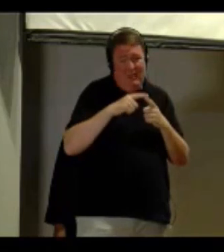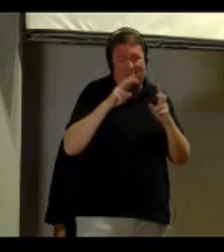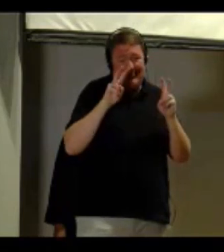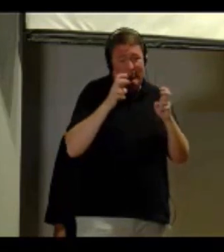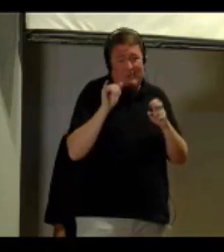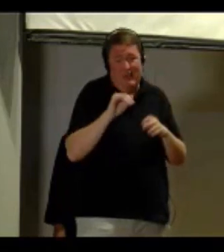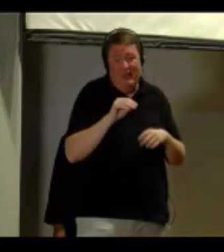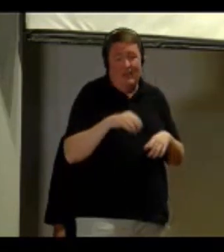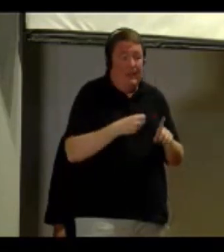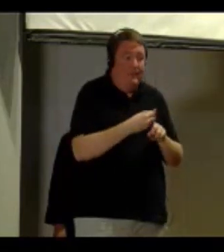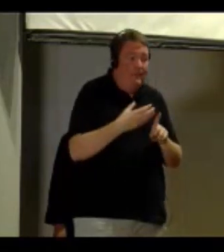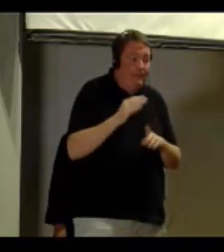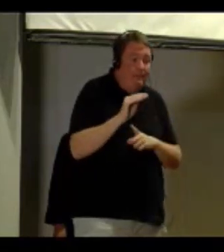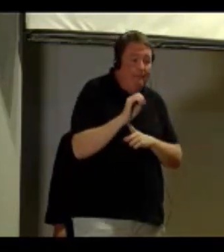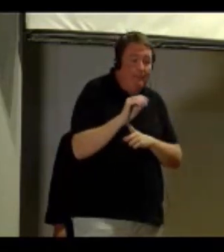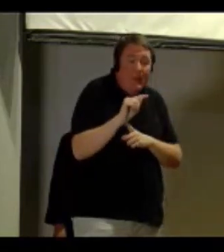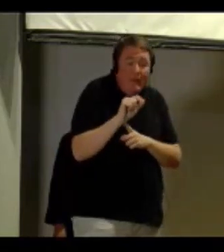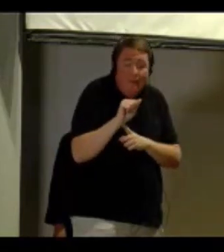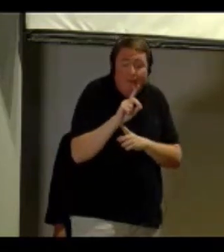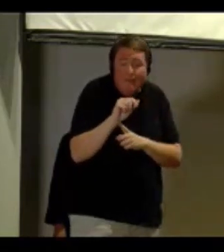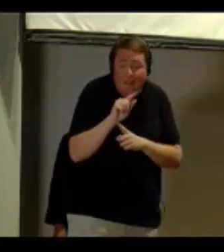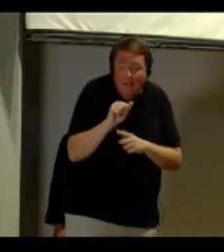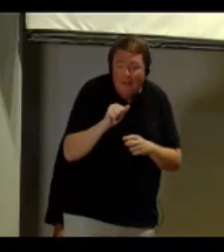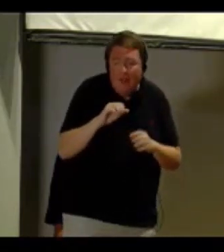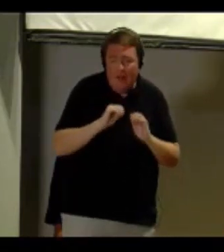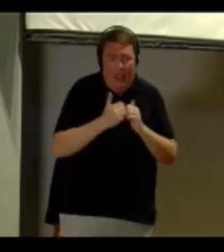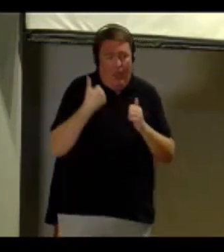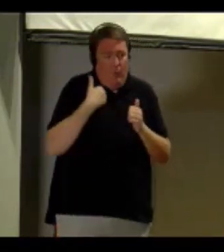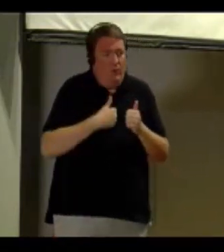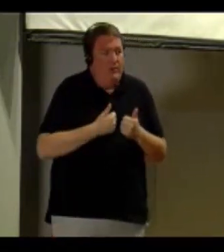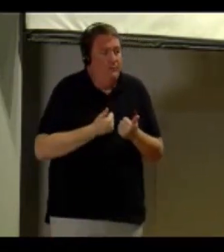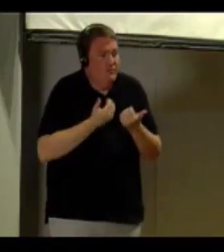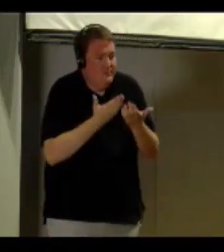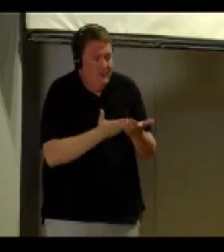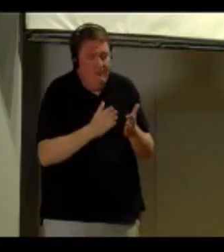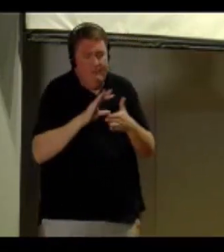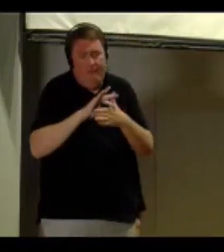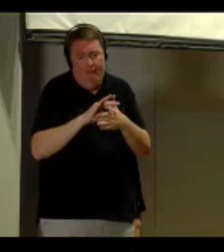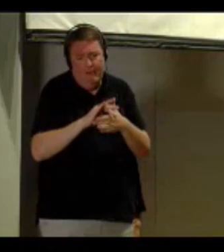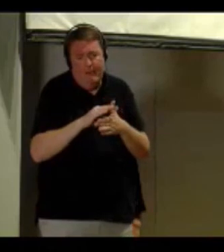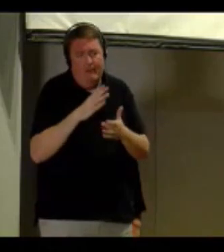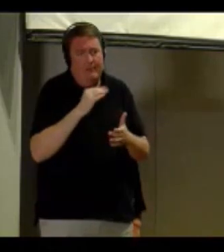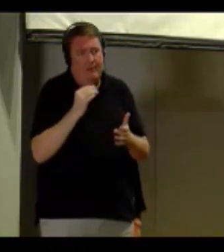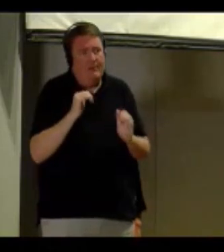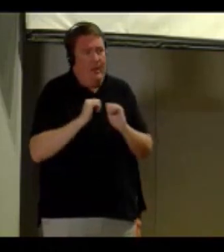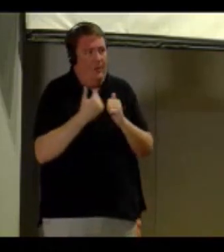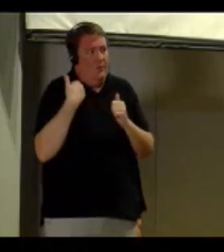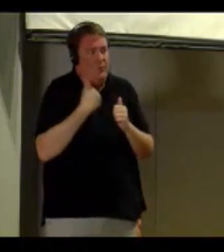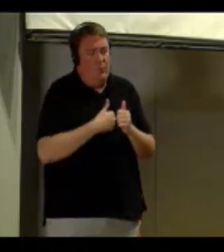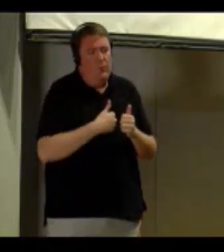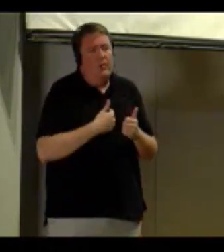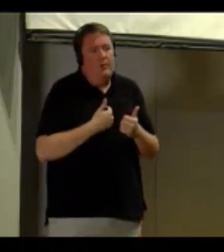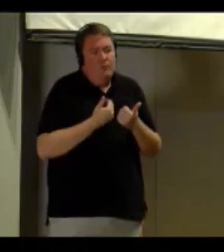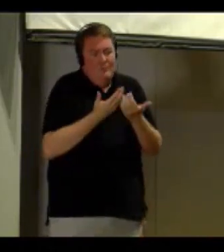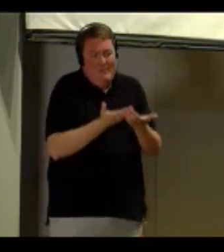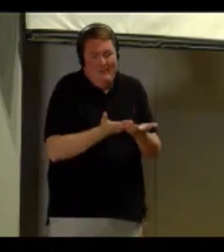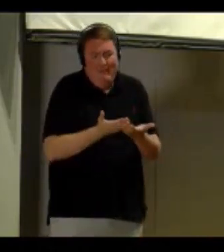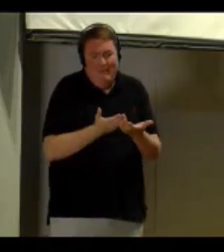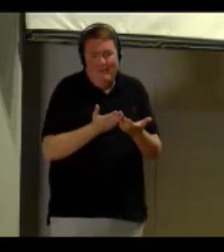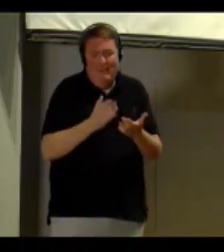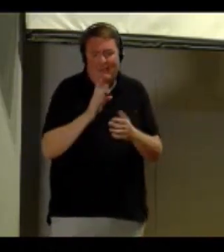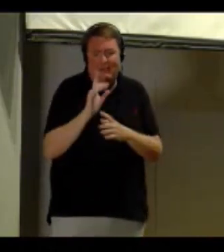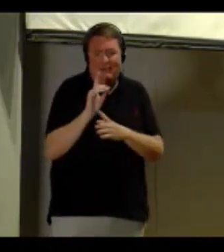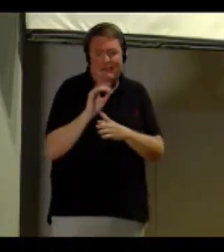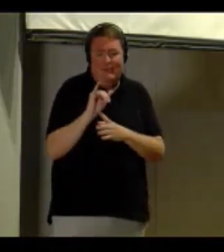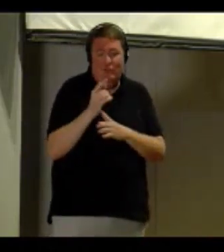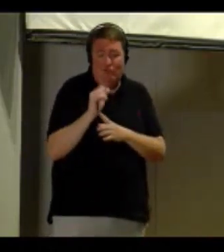as metadata, thinking about how we present content, and perhaps also thinking about the nature of digital assets